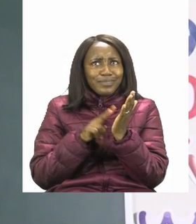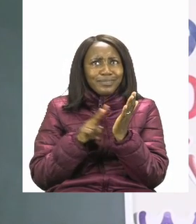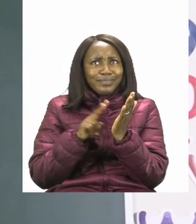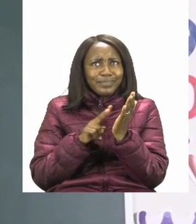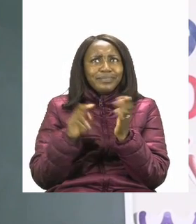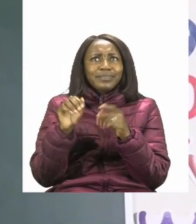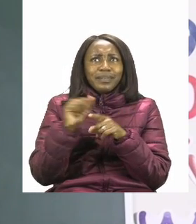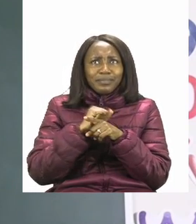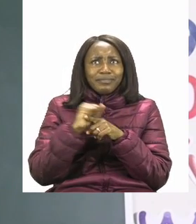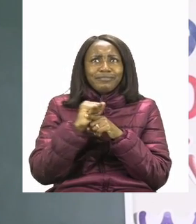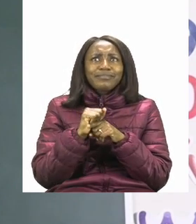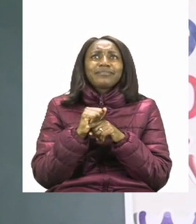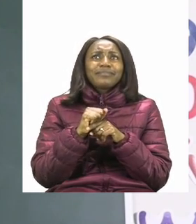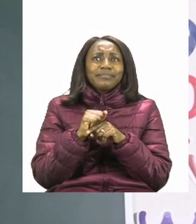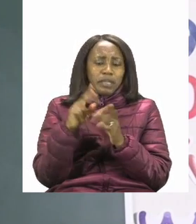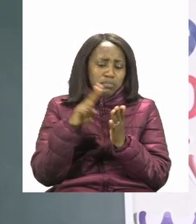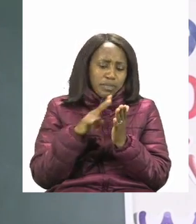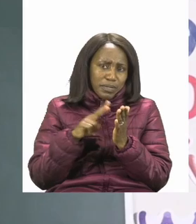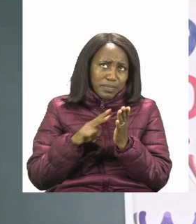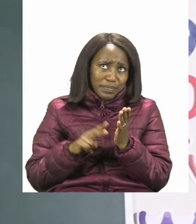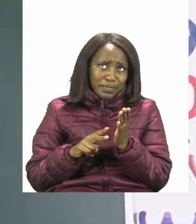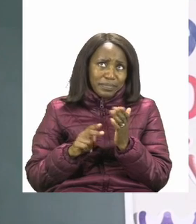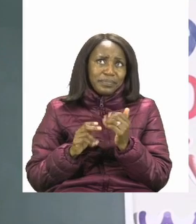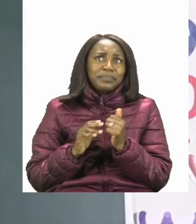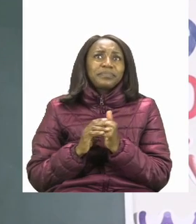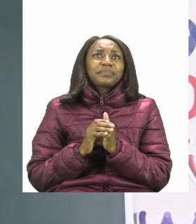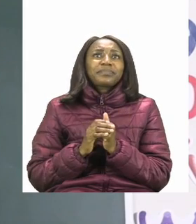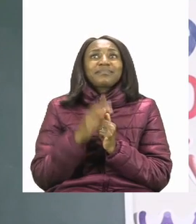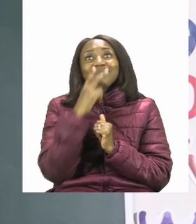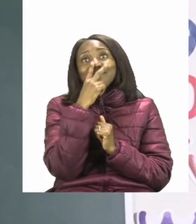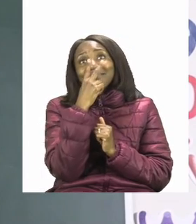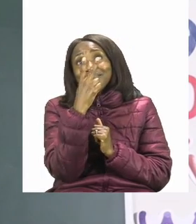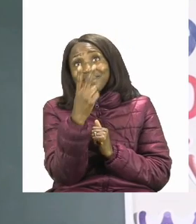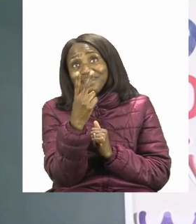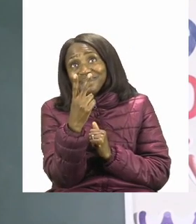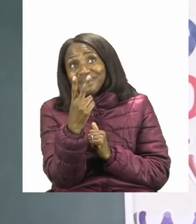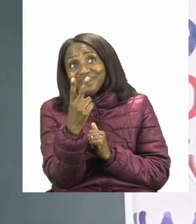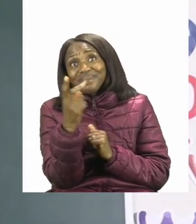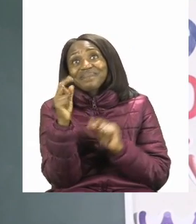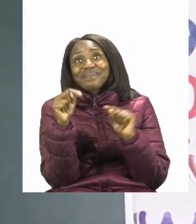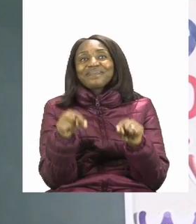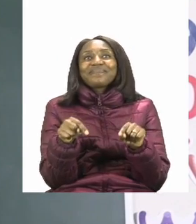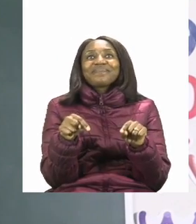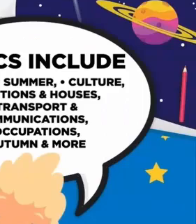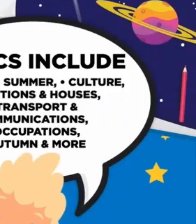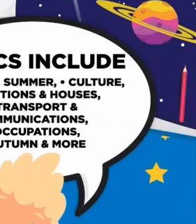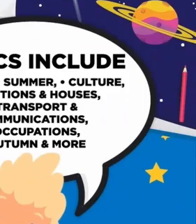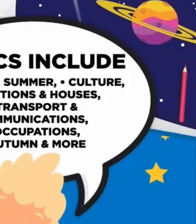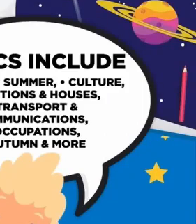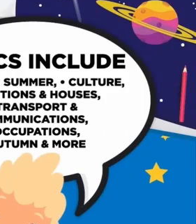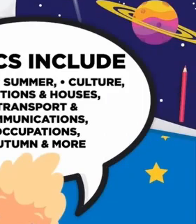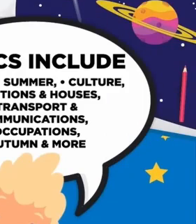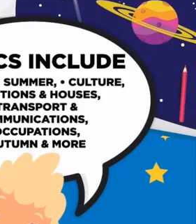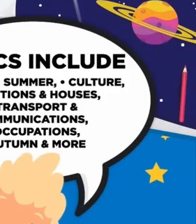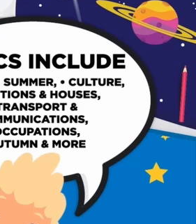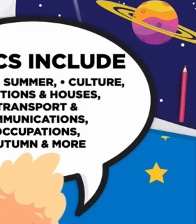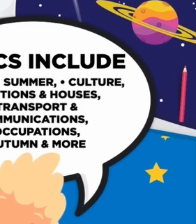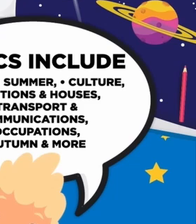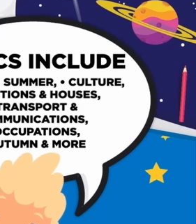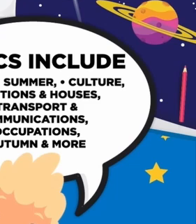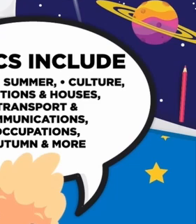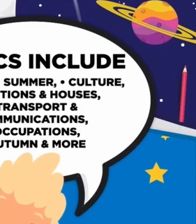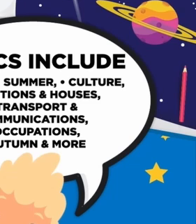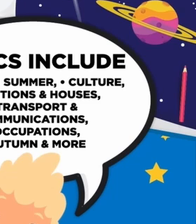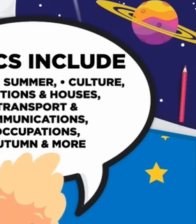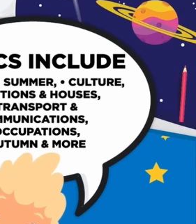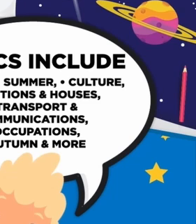your reading as well. I'll see you when you're done after the advert break. Do you have children in the age